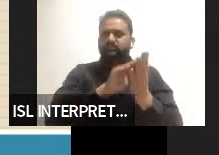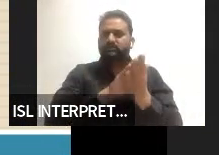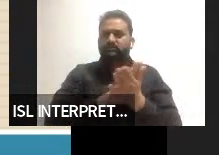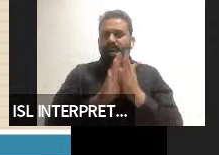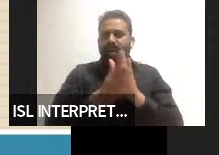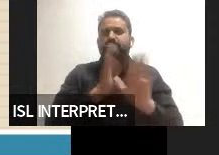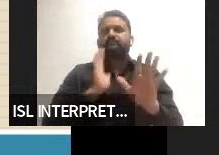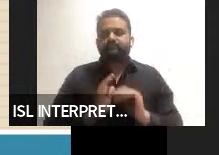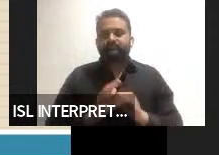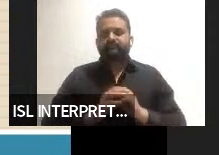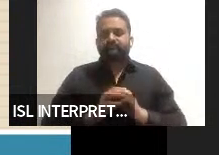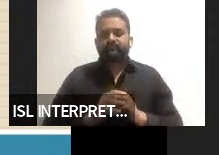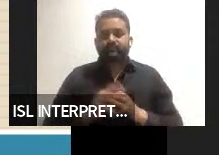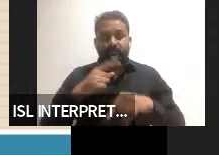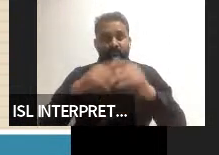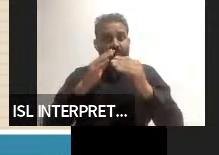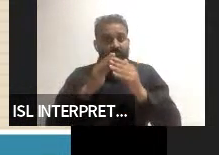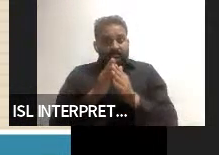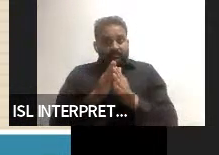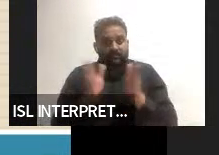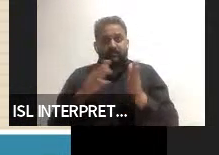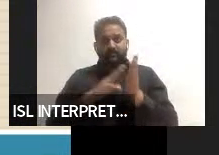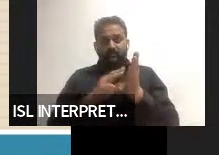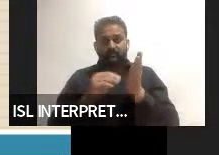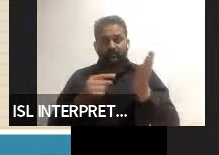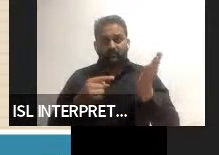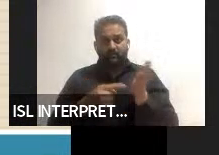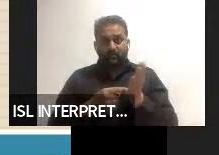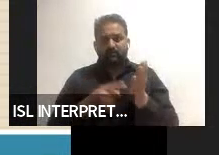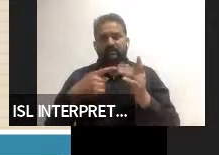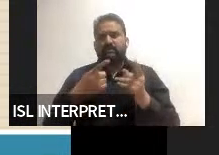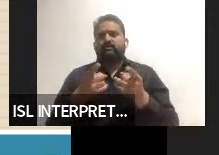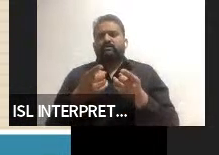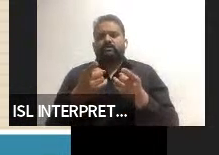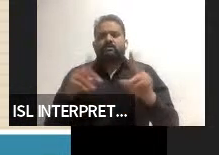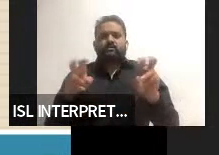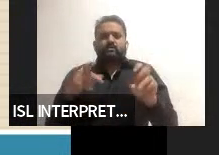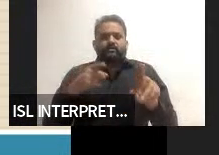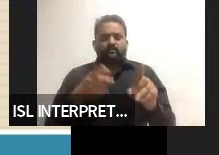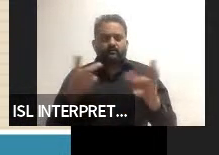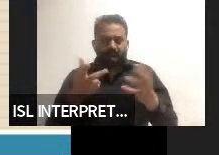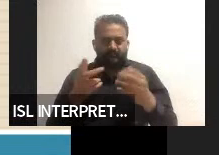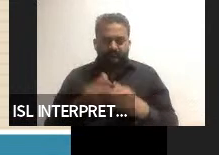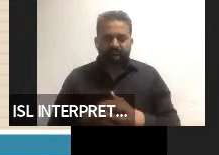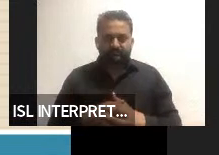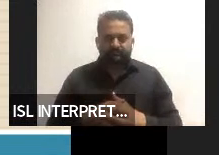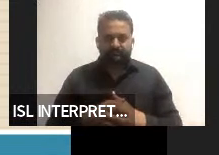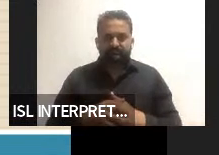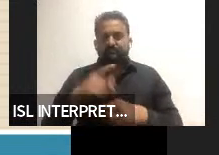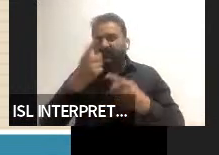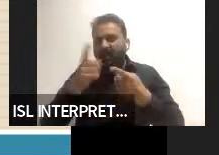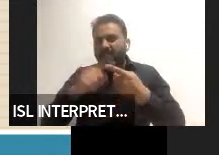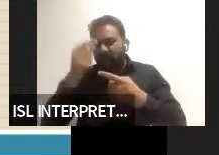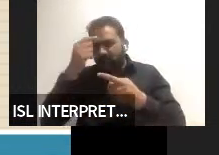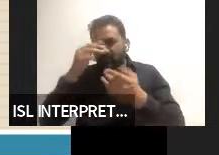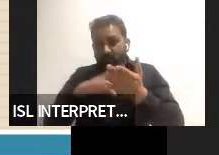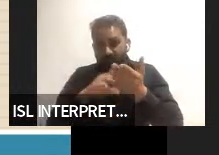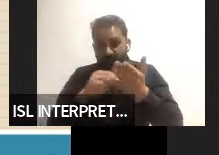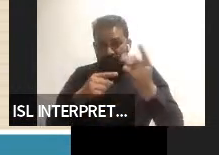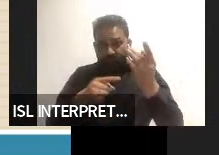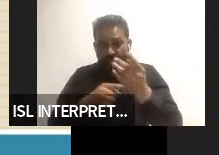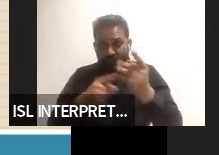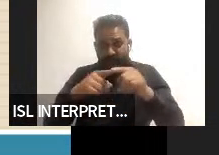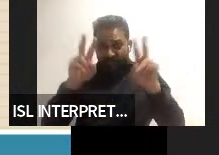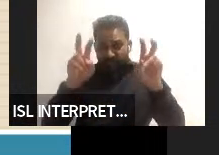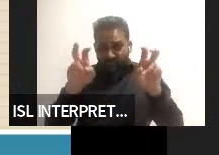the substantive part of the moot. What is happening here is that issues in the moot you have been given 4